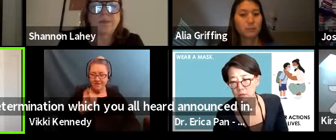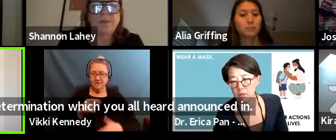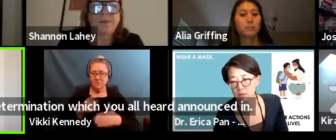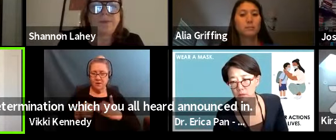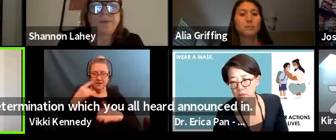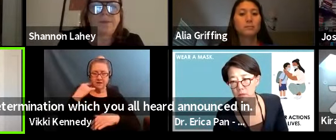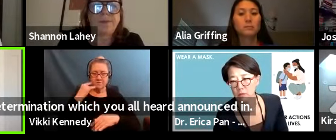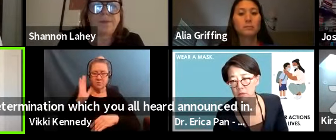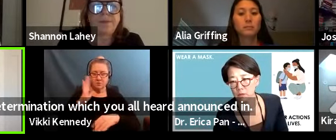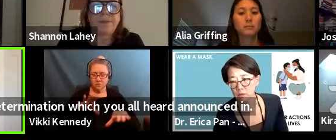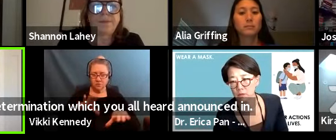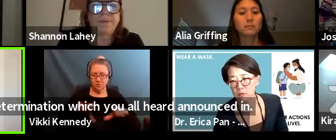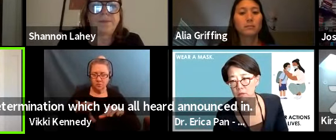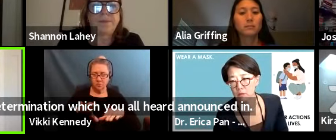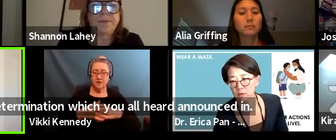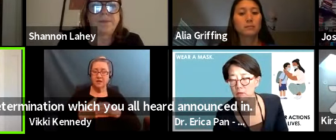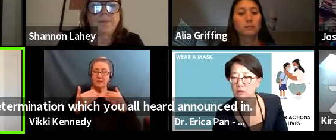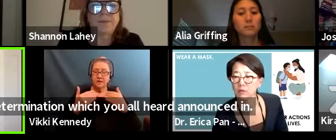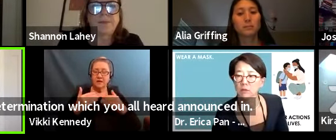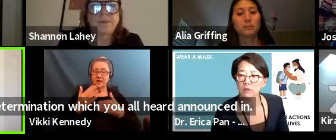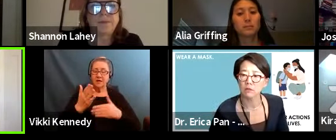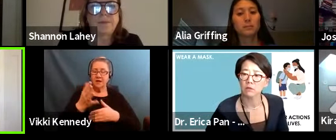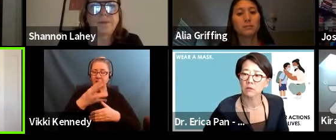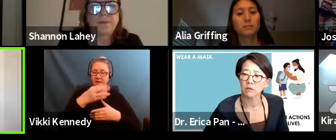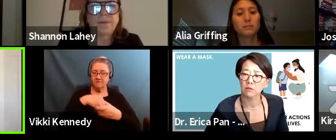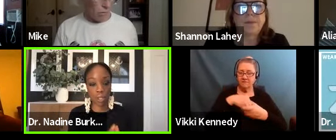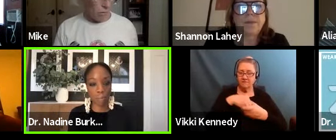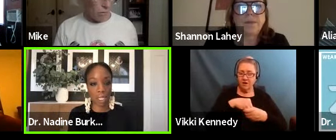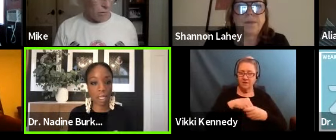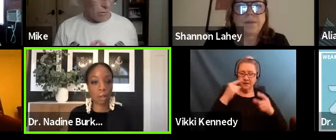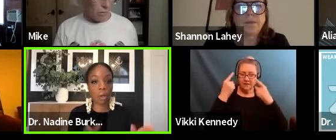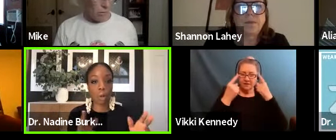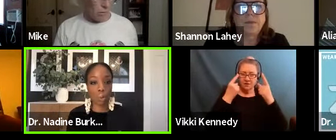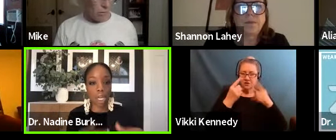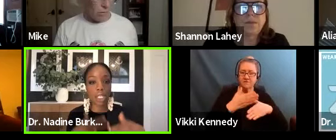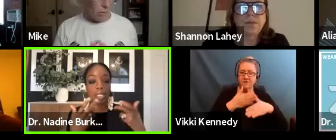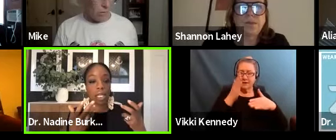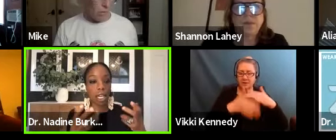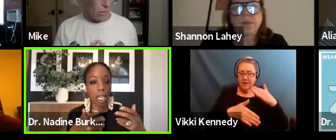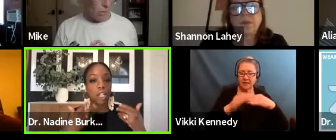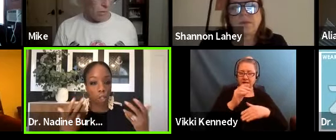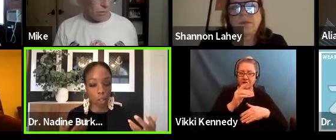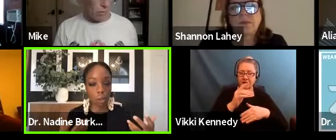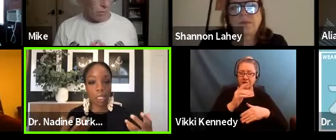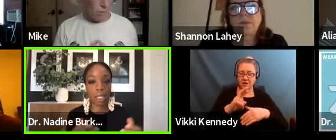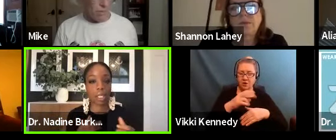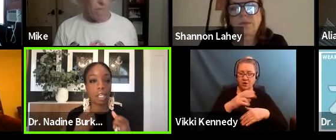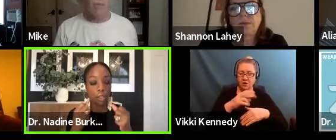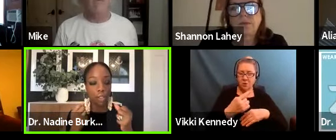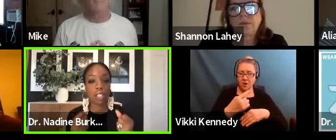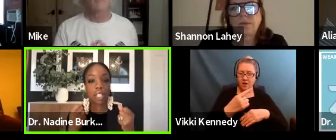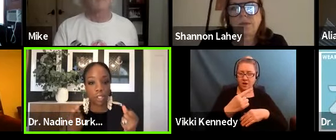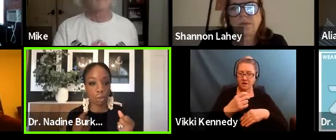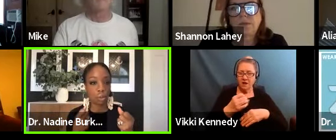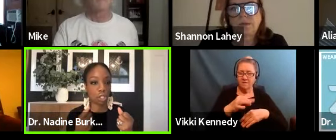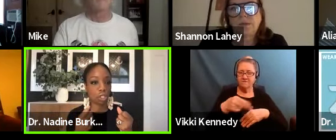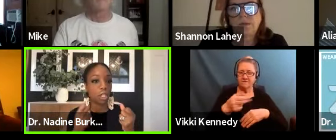of completing tier 1 of phase 1B it included